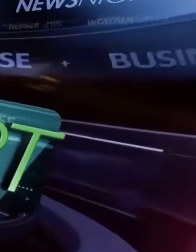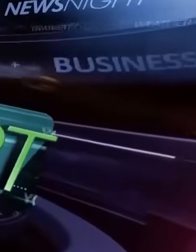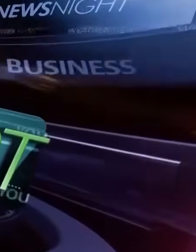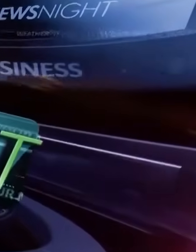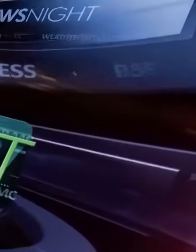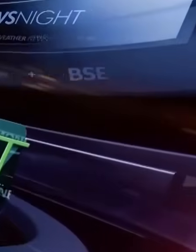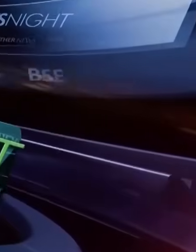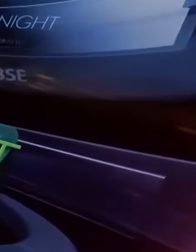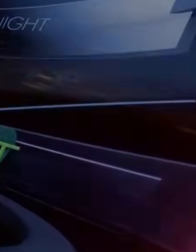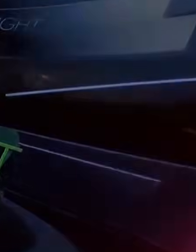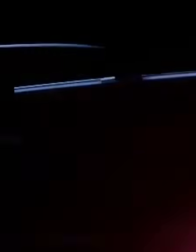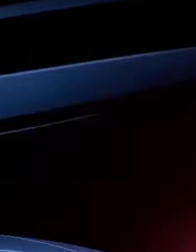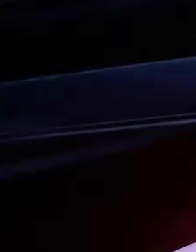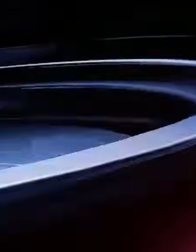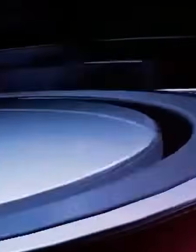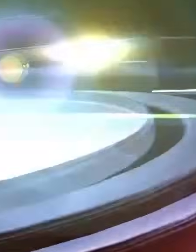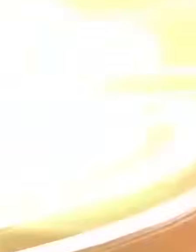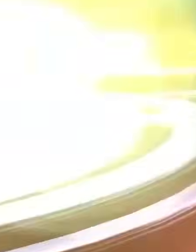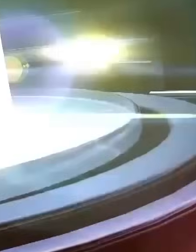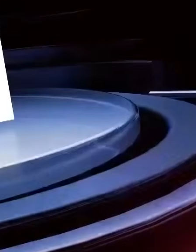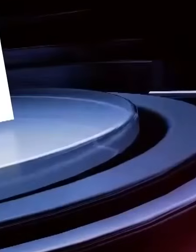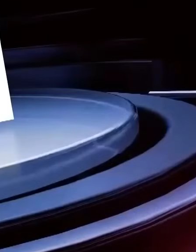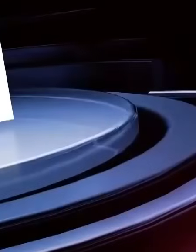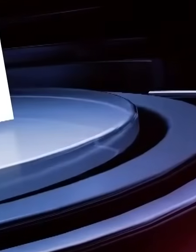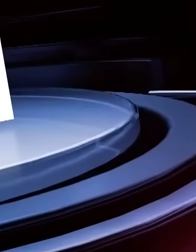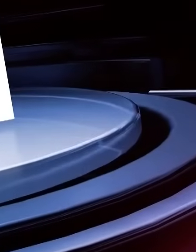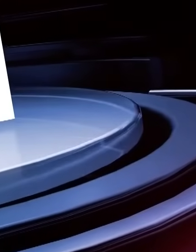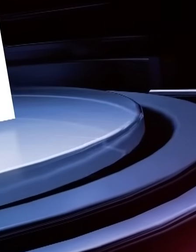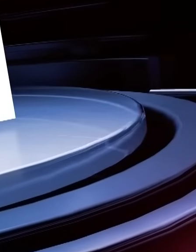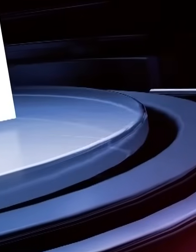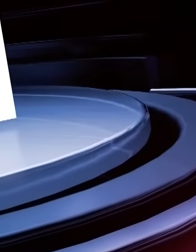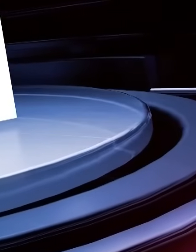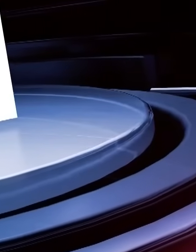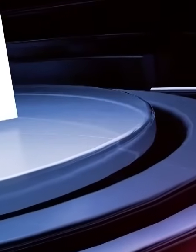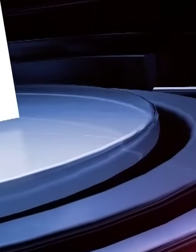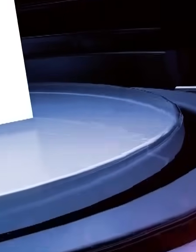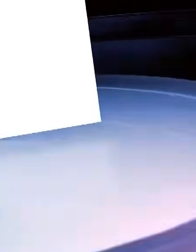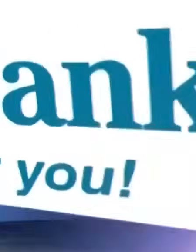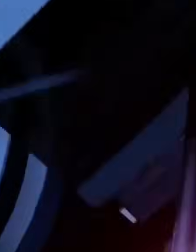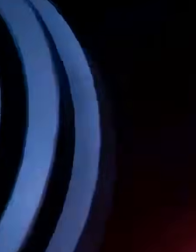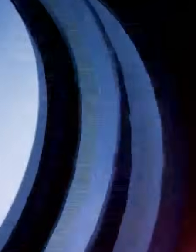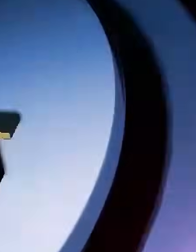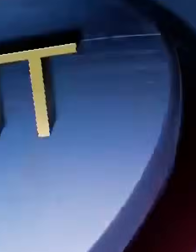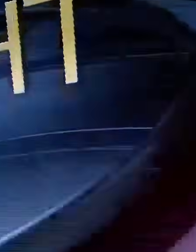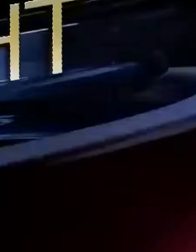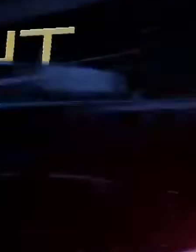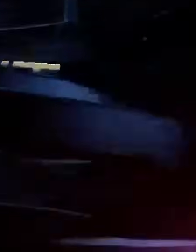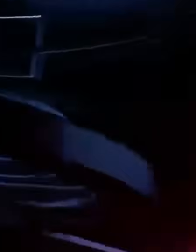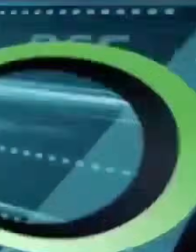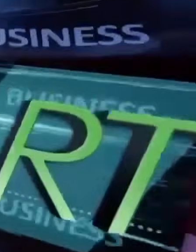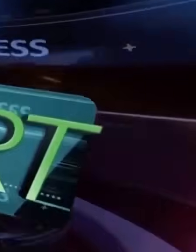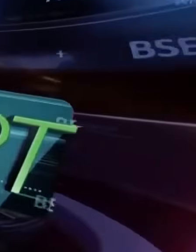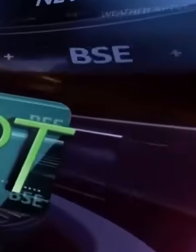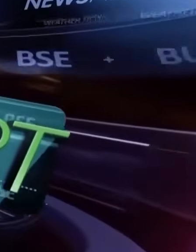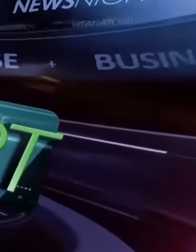The Business Report, brought to you with the compliments of Republic Bank. We're the one for you.